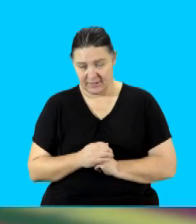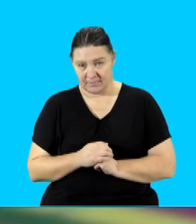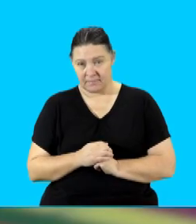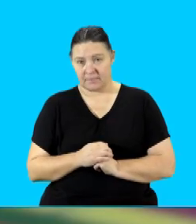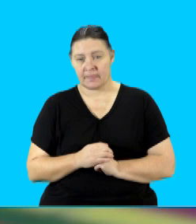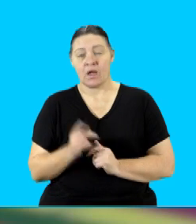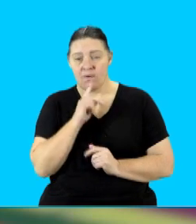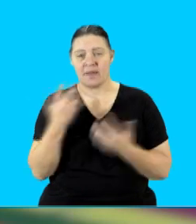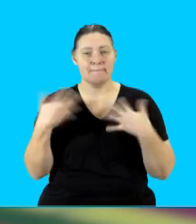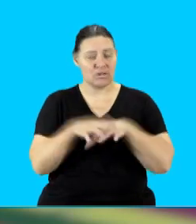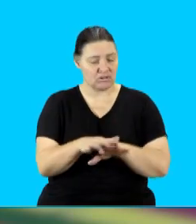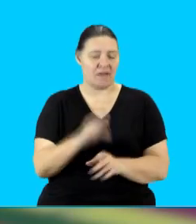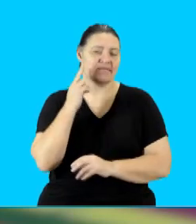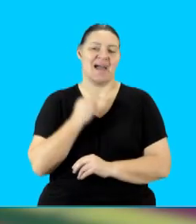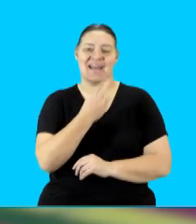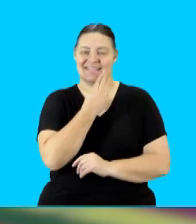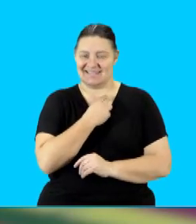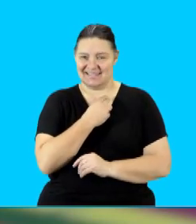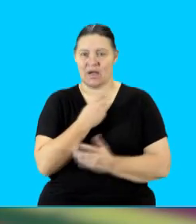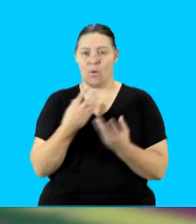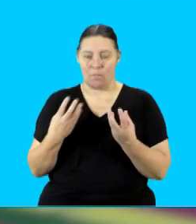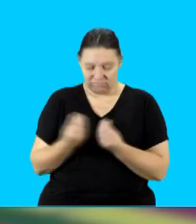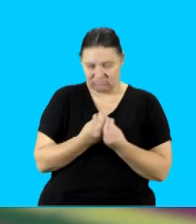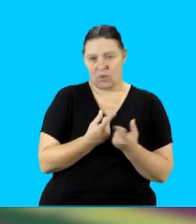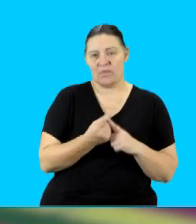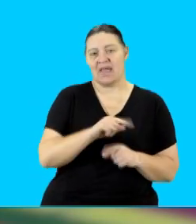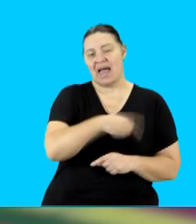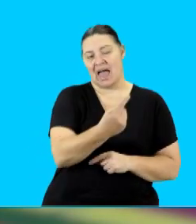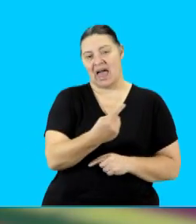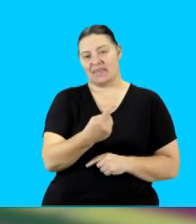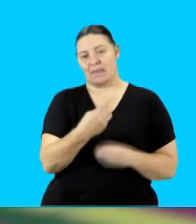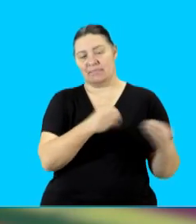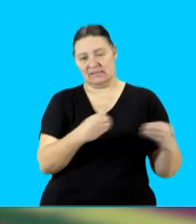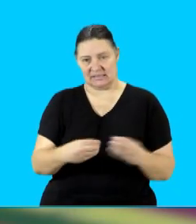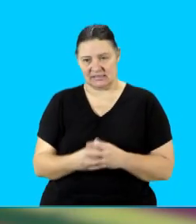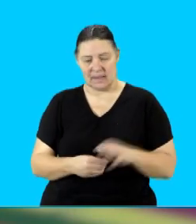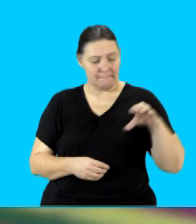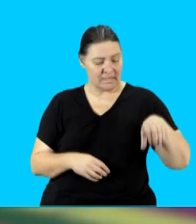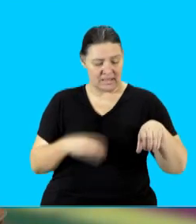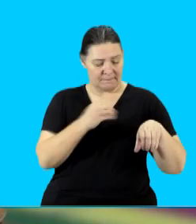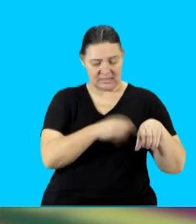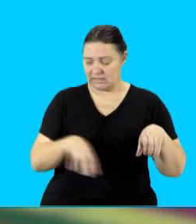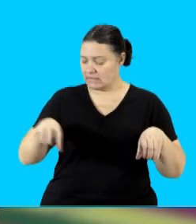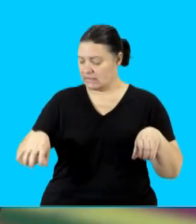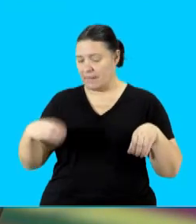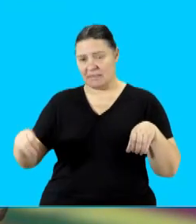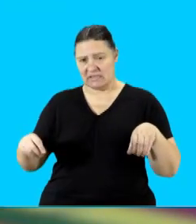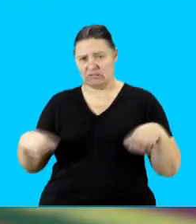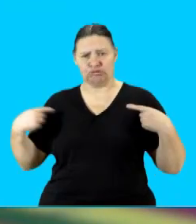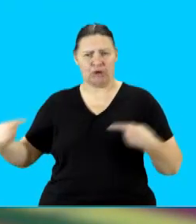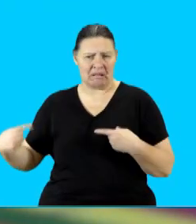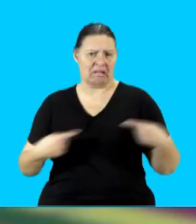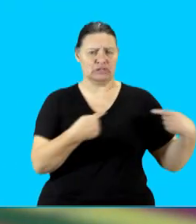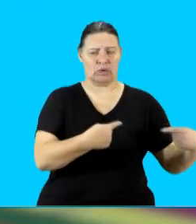with mergers, it's very nice for a business to merge with another business because here are two businesses